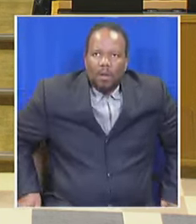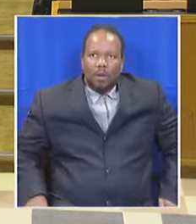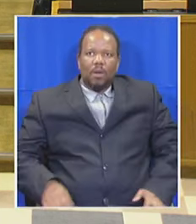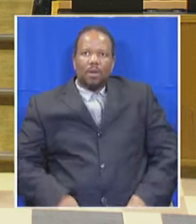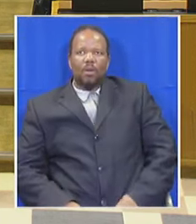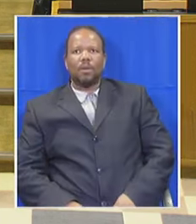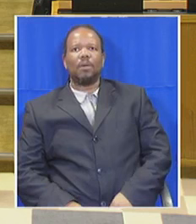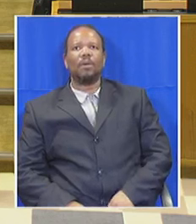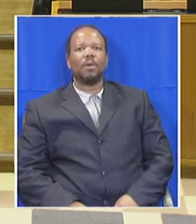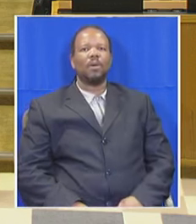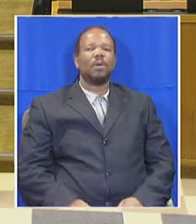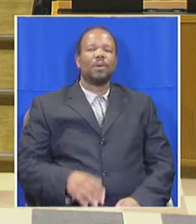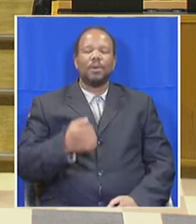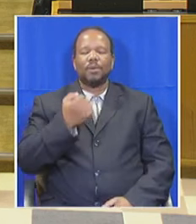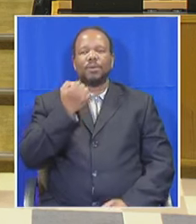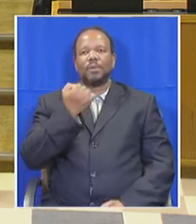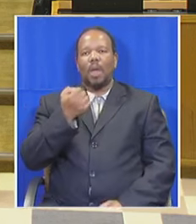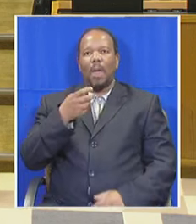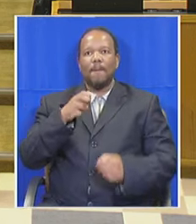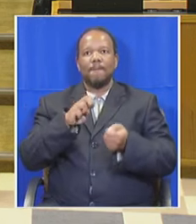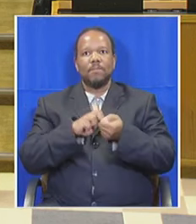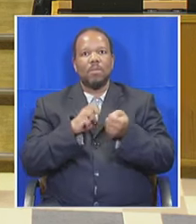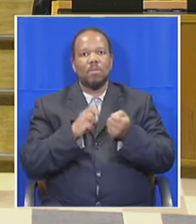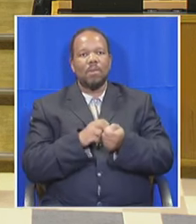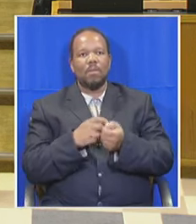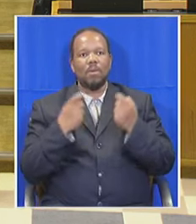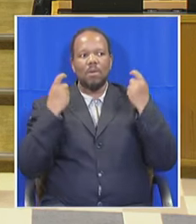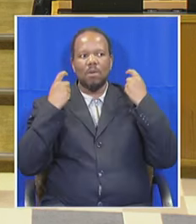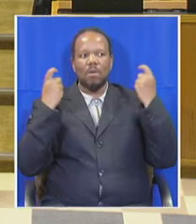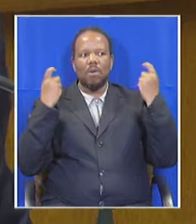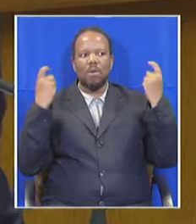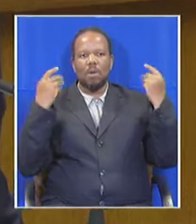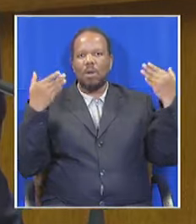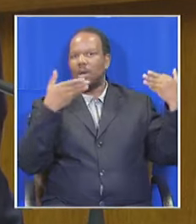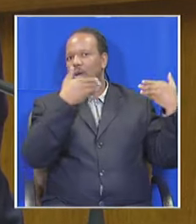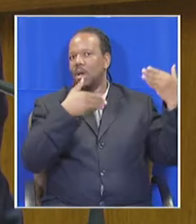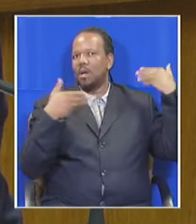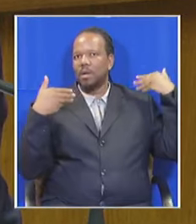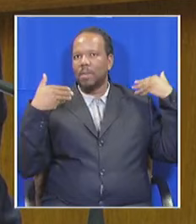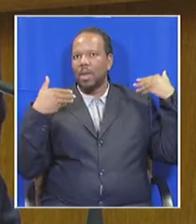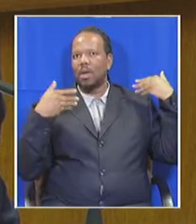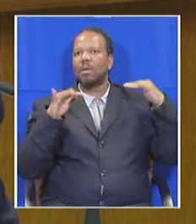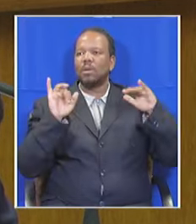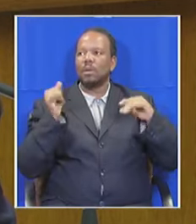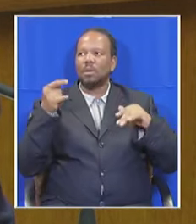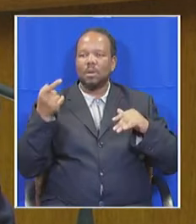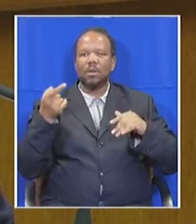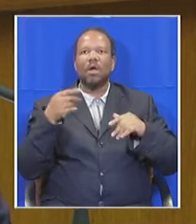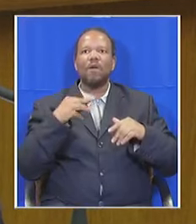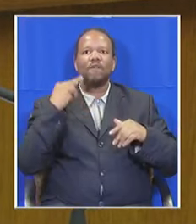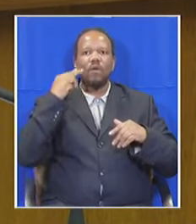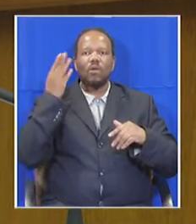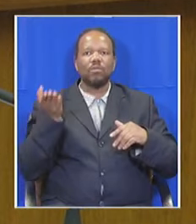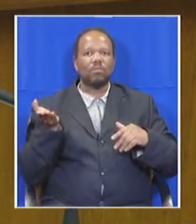Thank you, Honorable Deputy Speaker, Honorable Members, guests in the gallery. South Africa scored 45 points out of